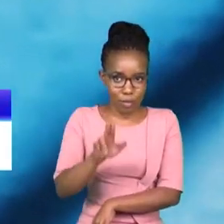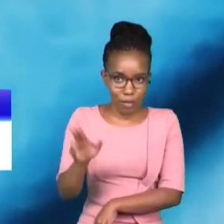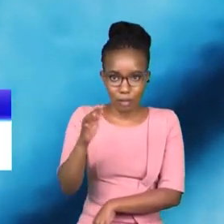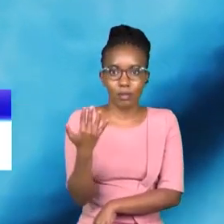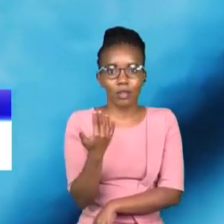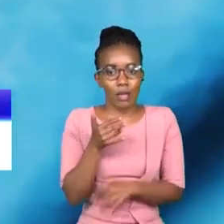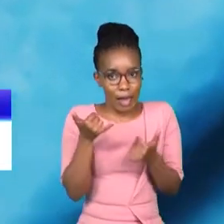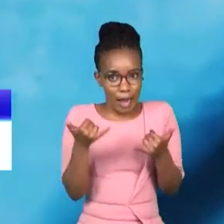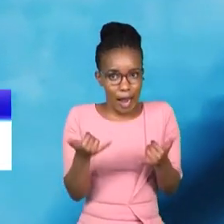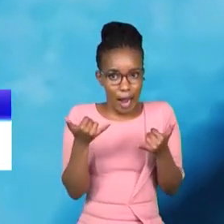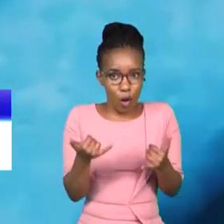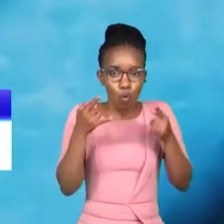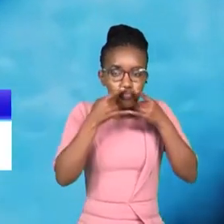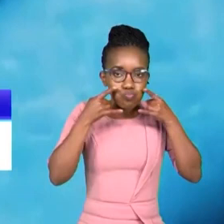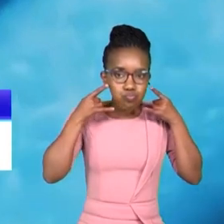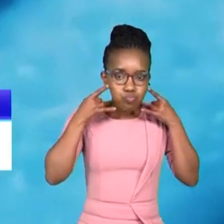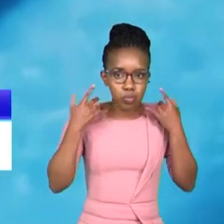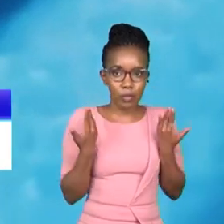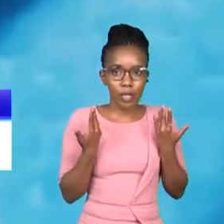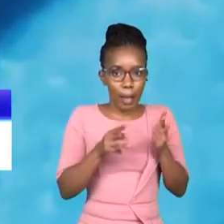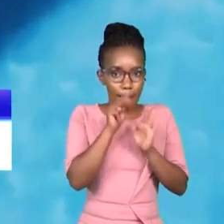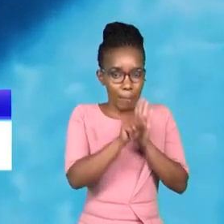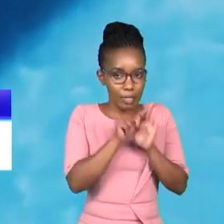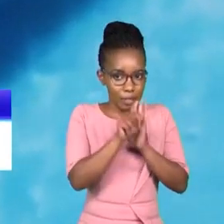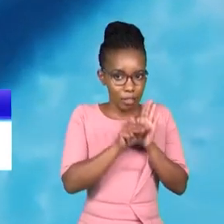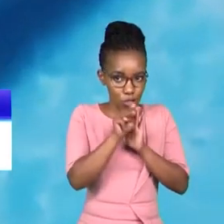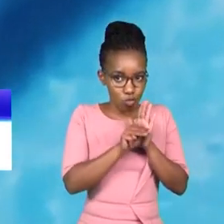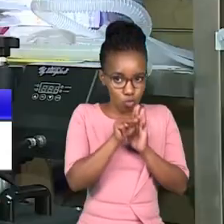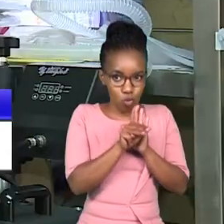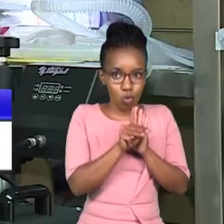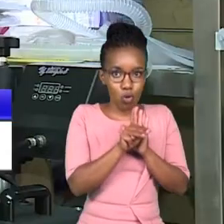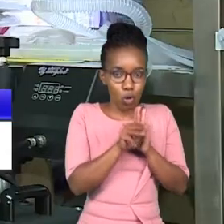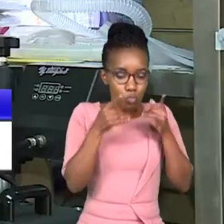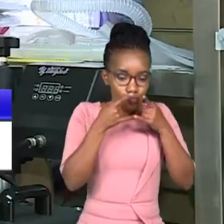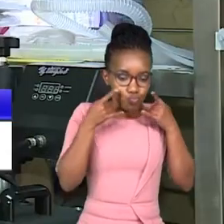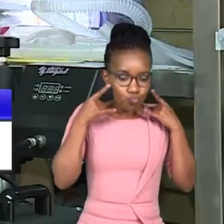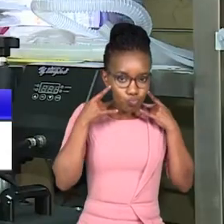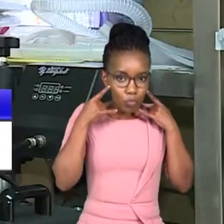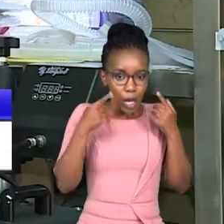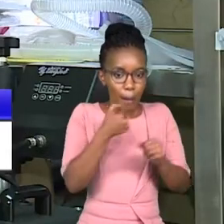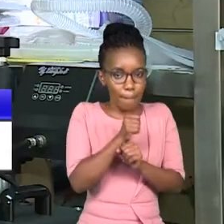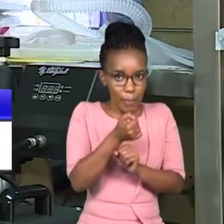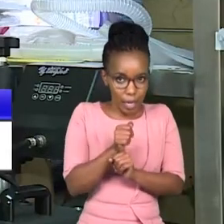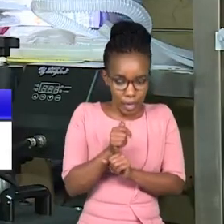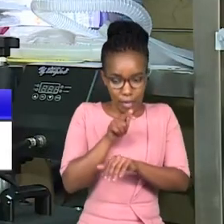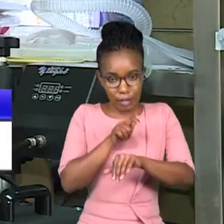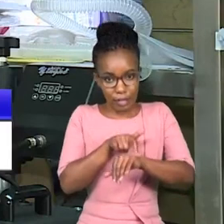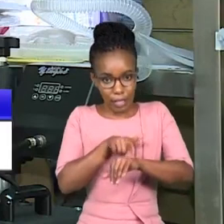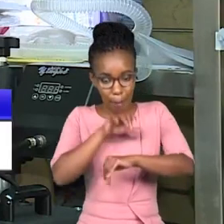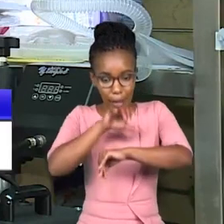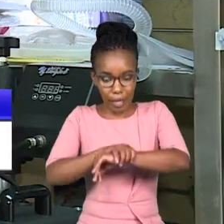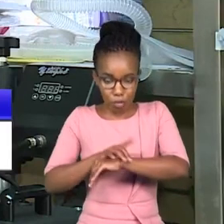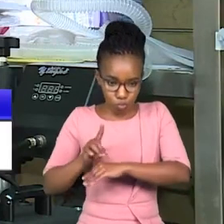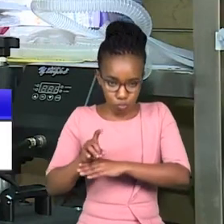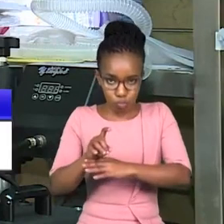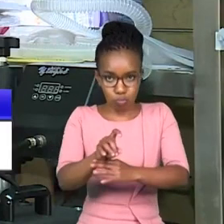that now the face mask, the material from which the face mask is created, upon contact, because of the